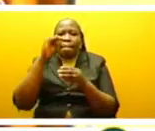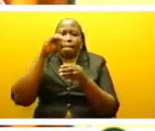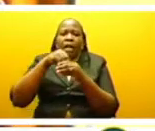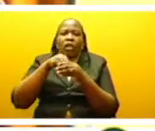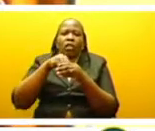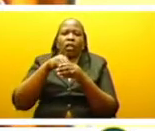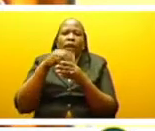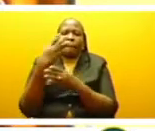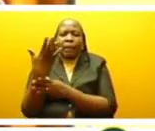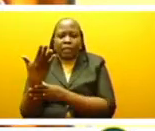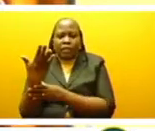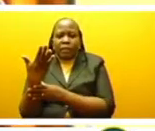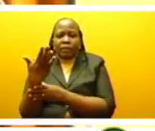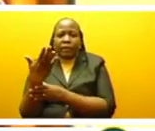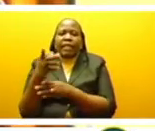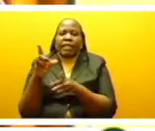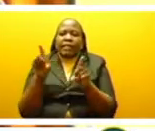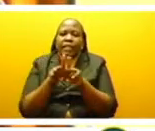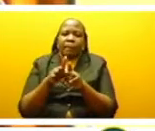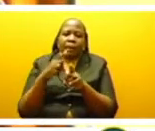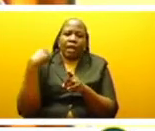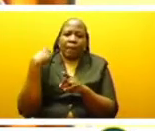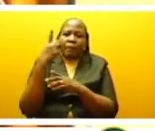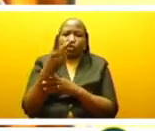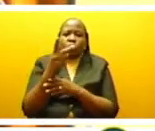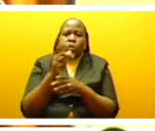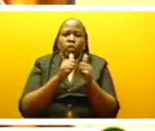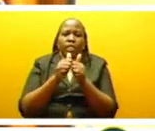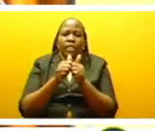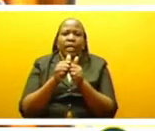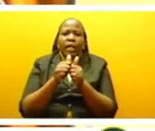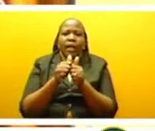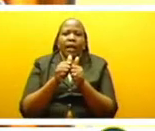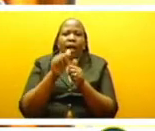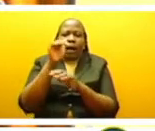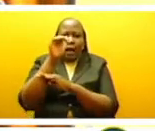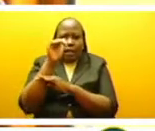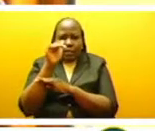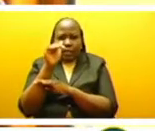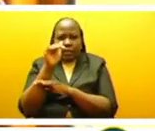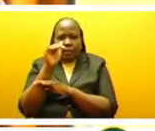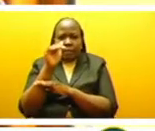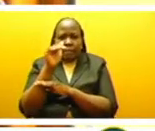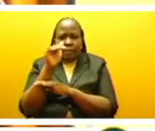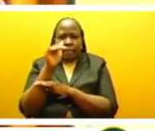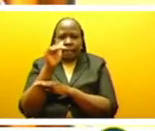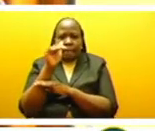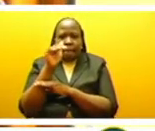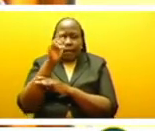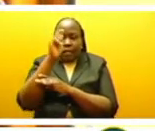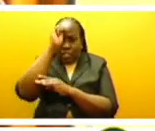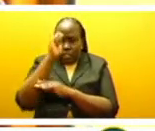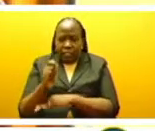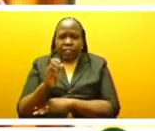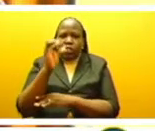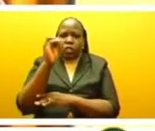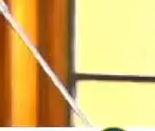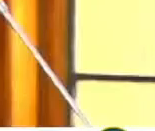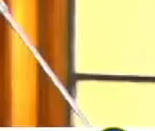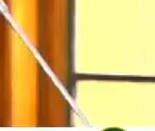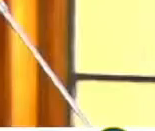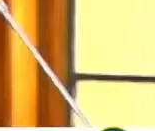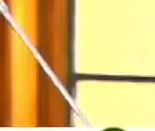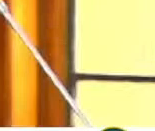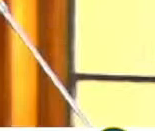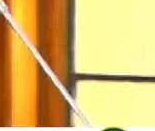from the ballot box. The second question that has been asked is the Justice Oko said the voter turnout,